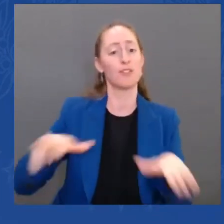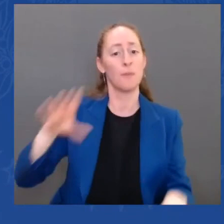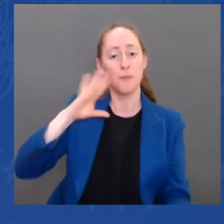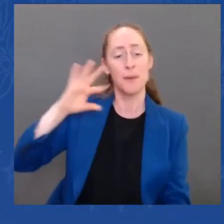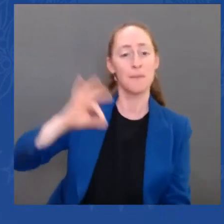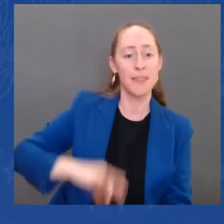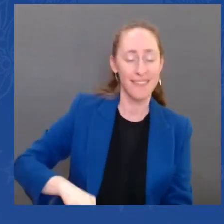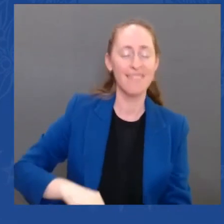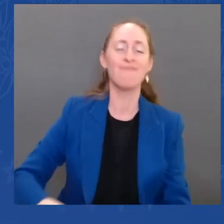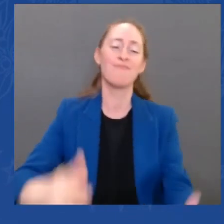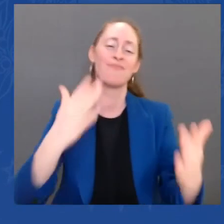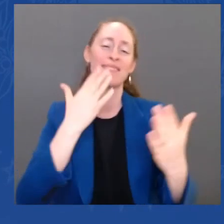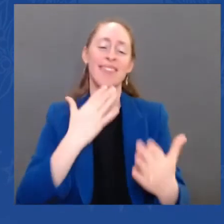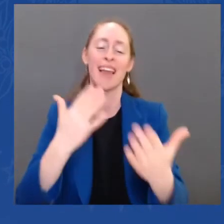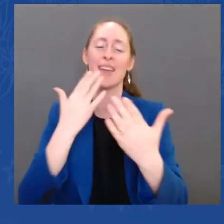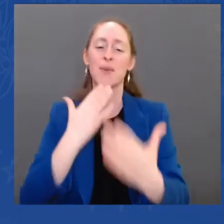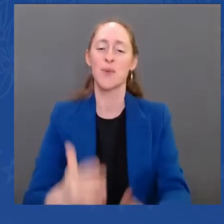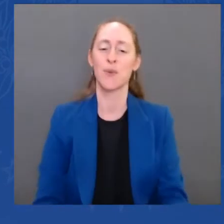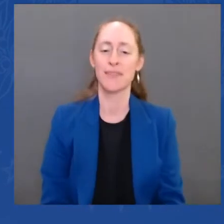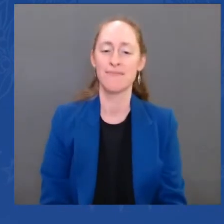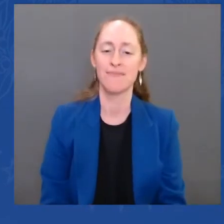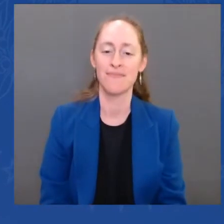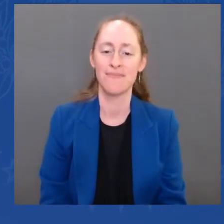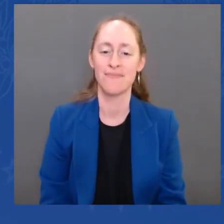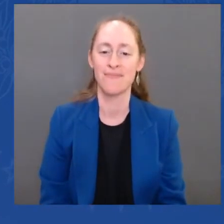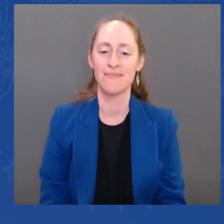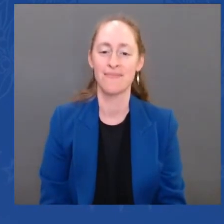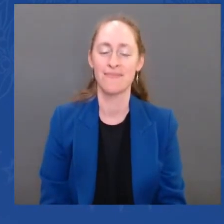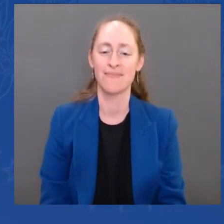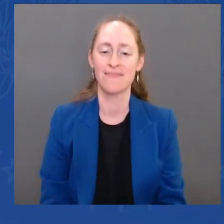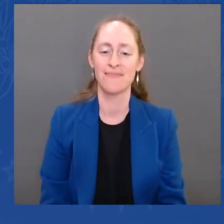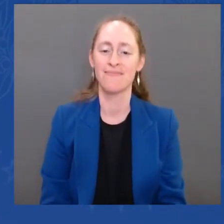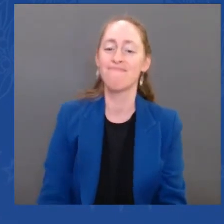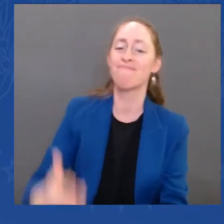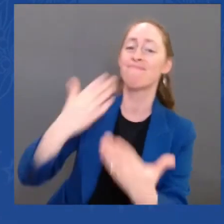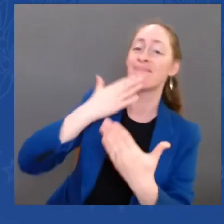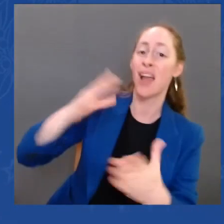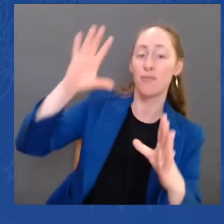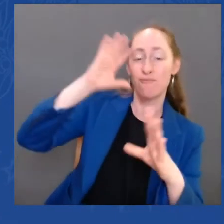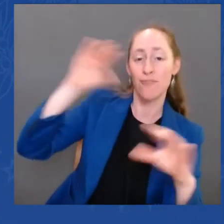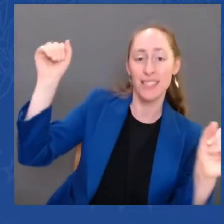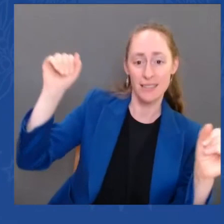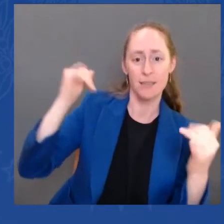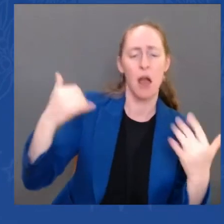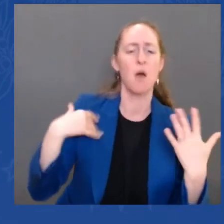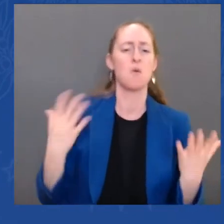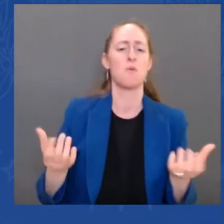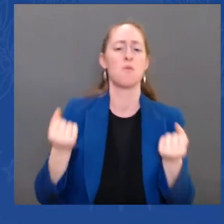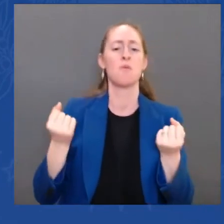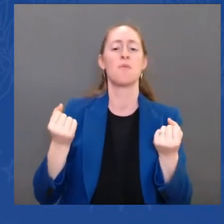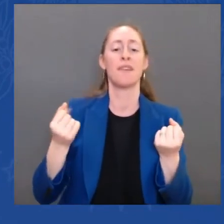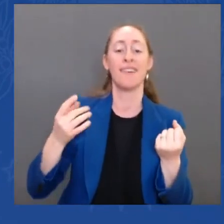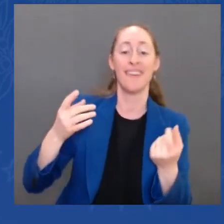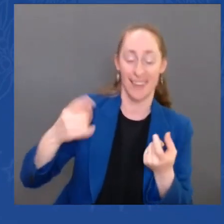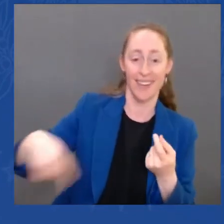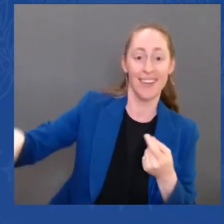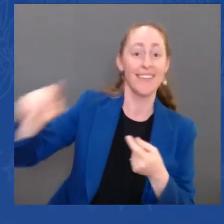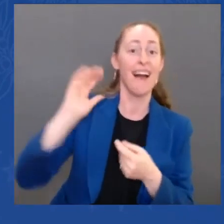President. And now we'll hold for a moment so our friends from the press corps can depart. Thank you all very much.